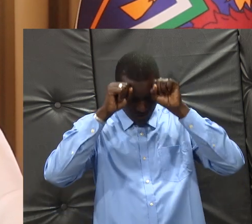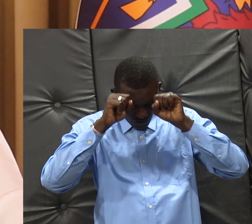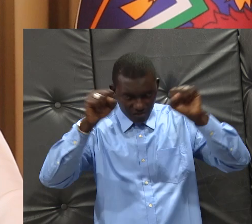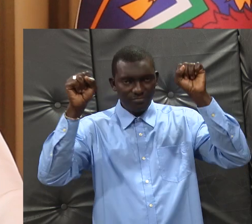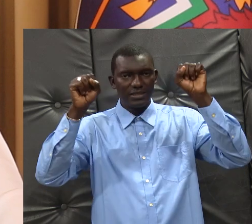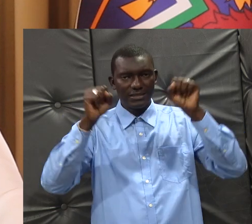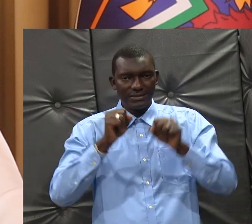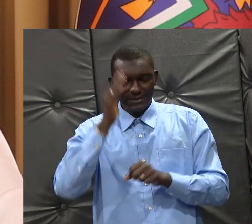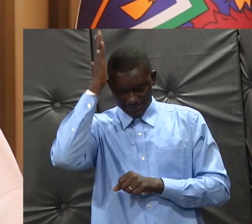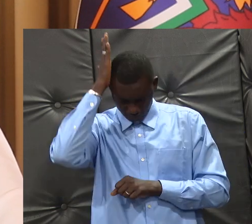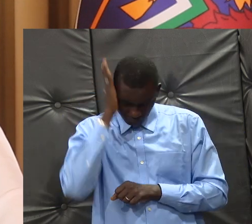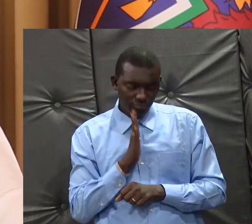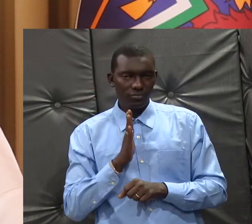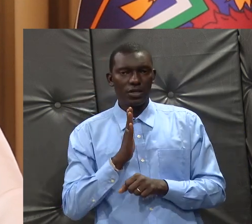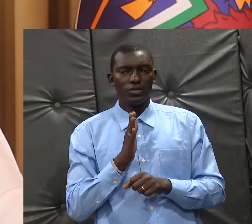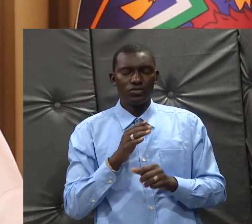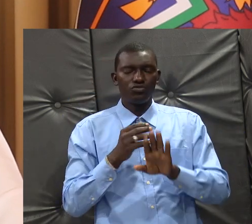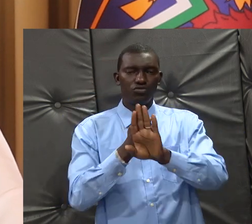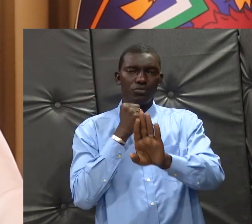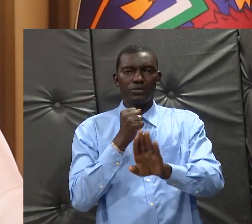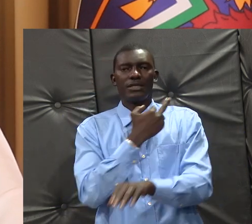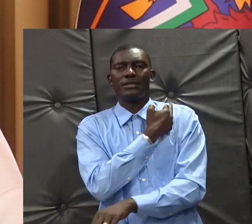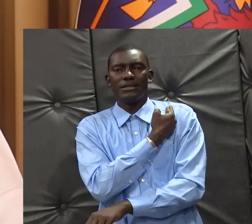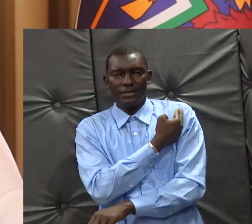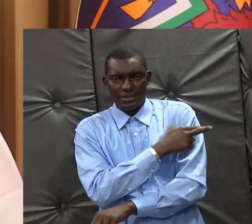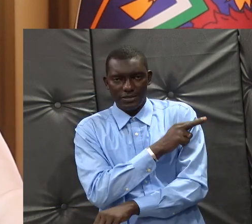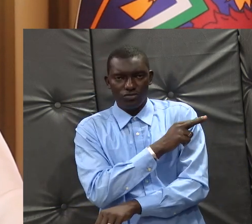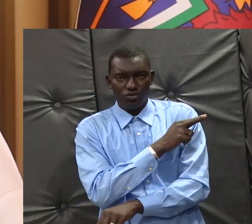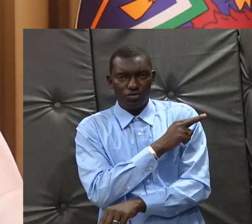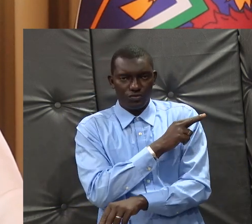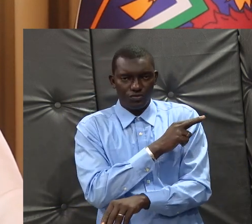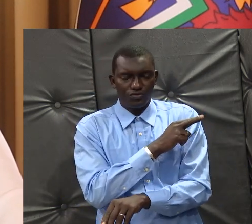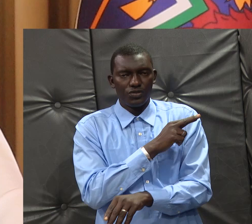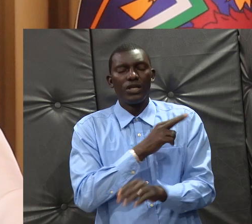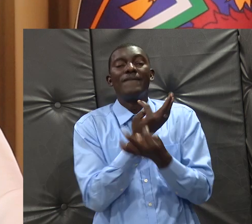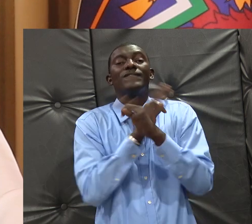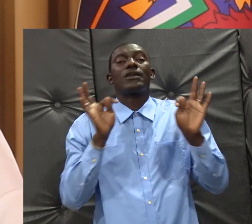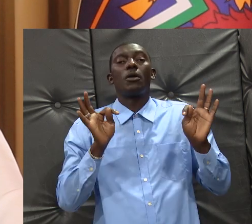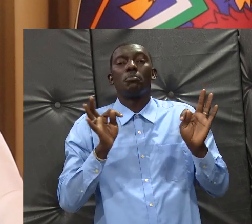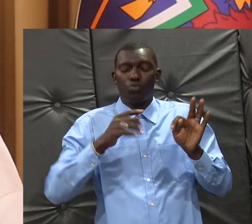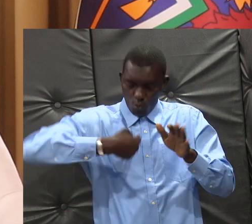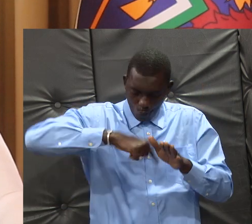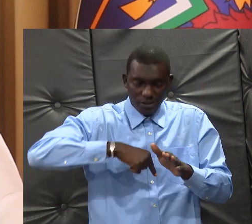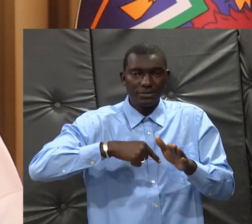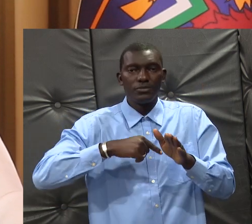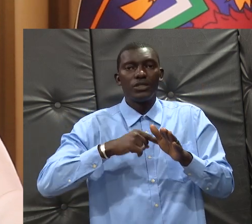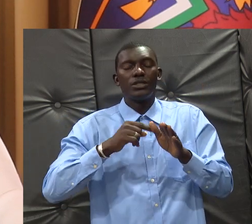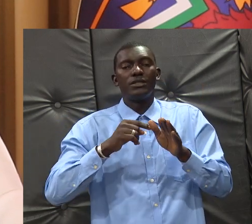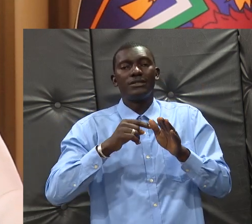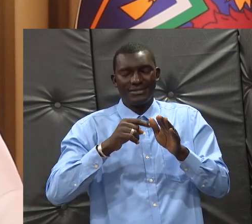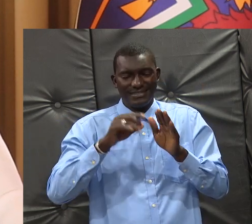the Constitution and our democratic arrangements. I assure you of good